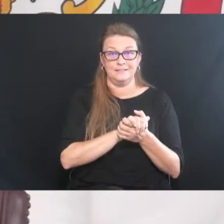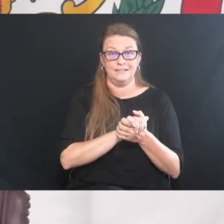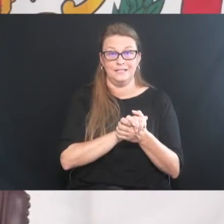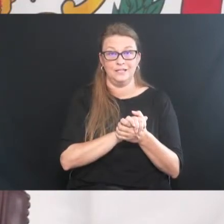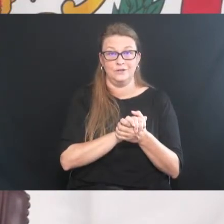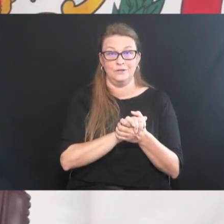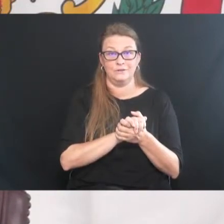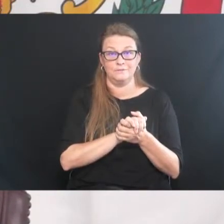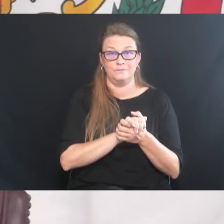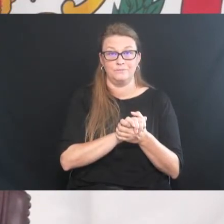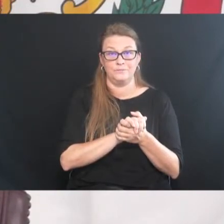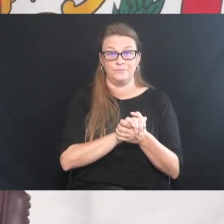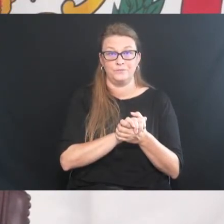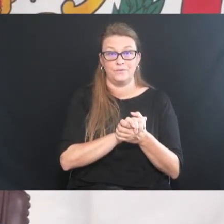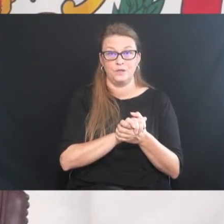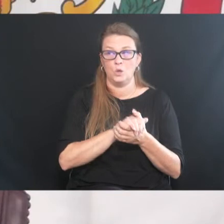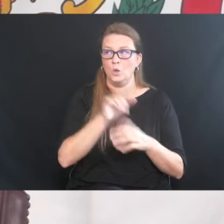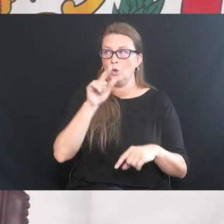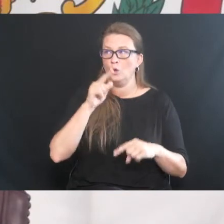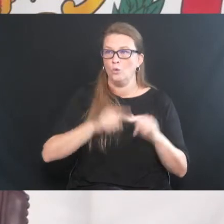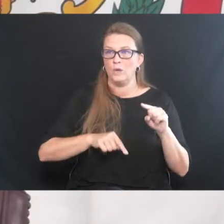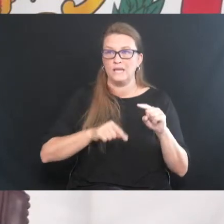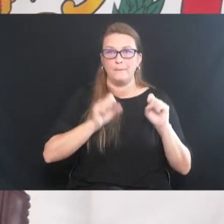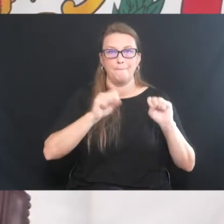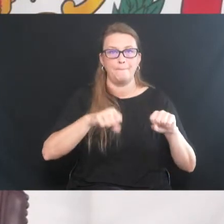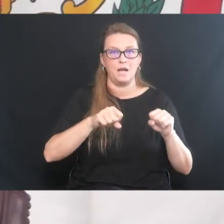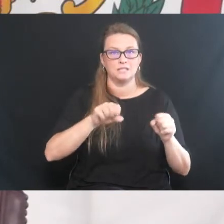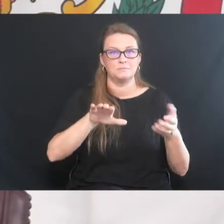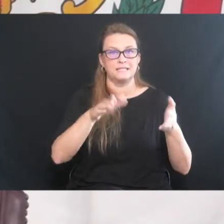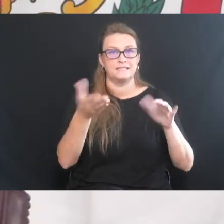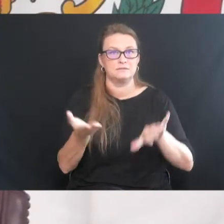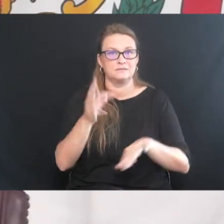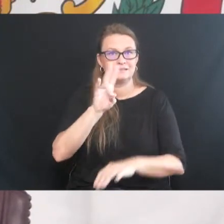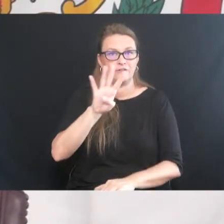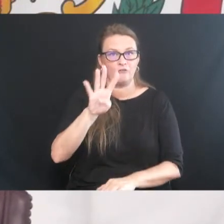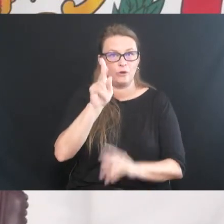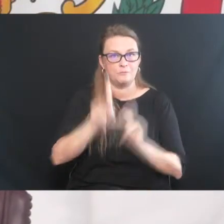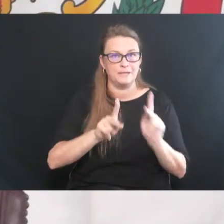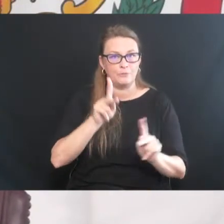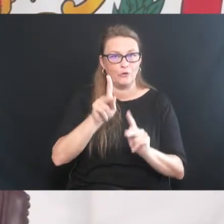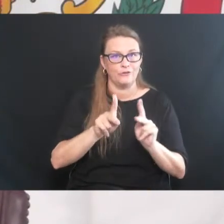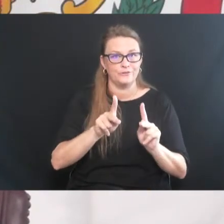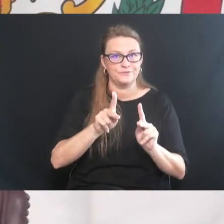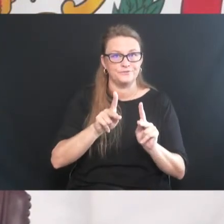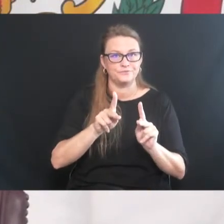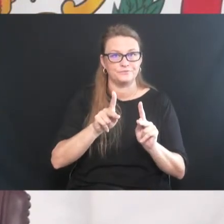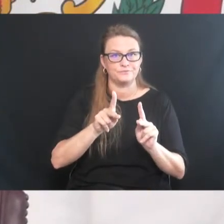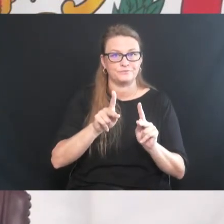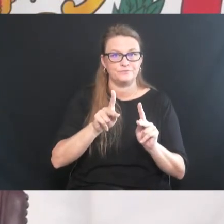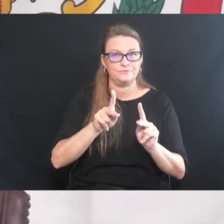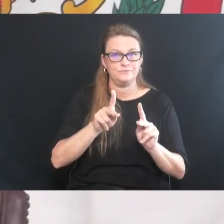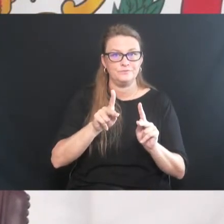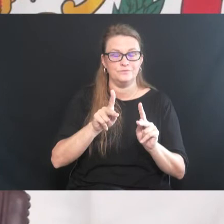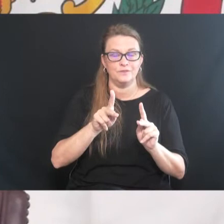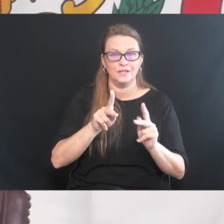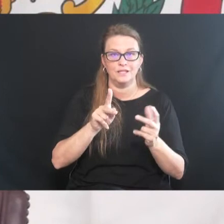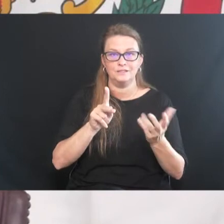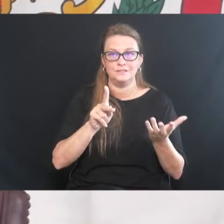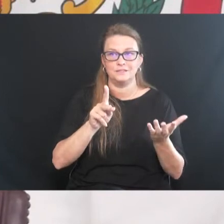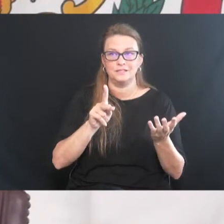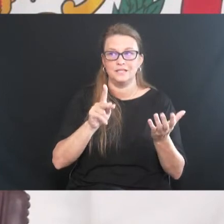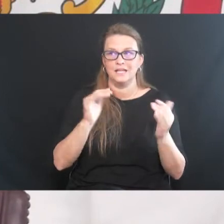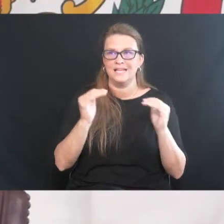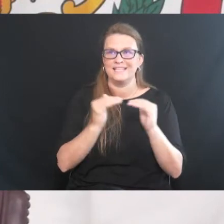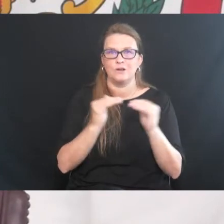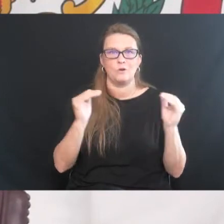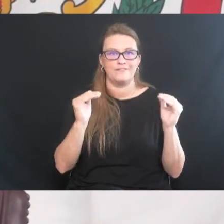we couldn't possibly lose 74 people in this. We couldn't possibly lose an